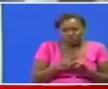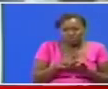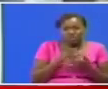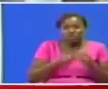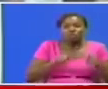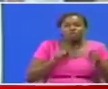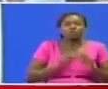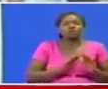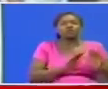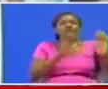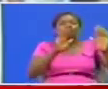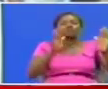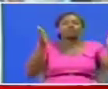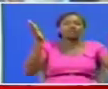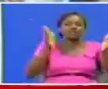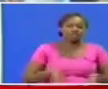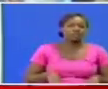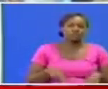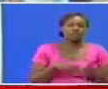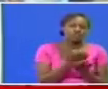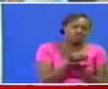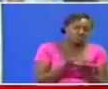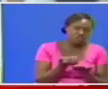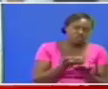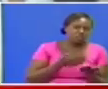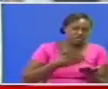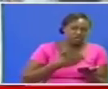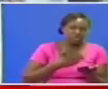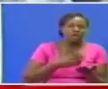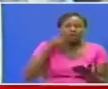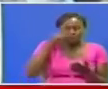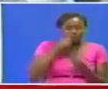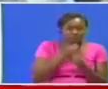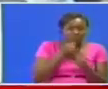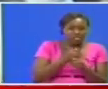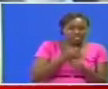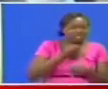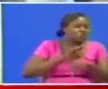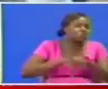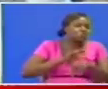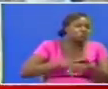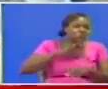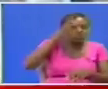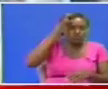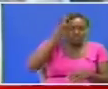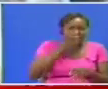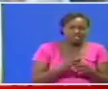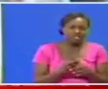avoid a total collapse of our economy. And that we must do in good faith.